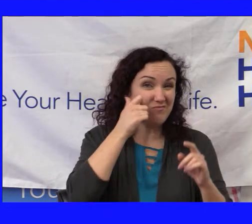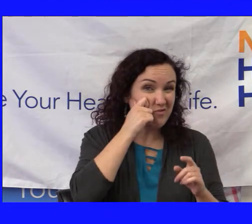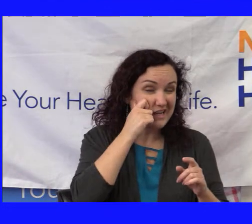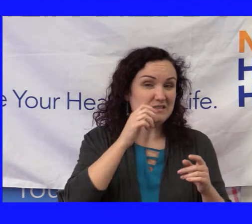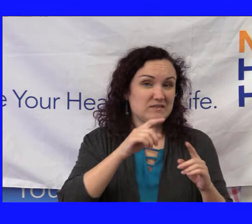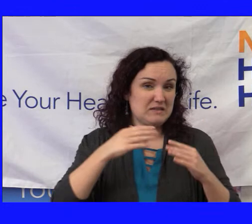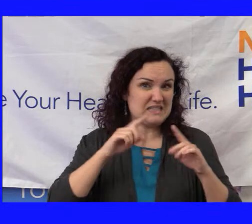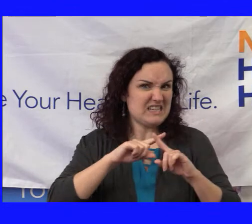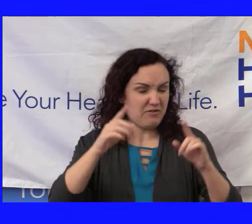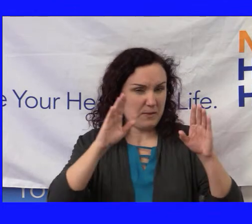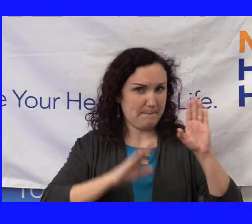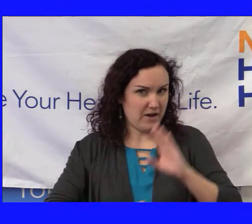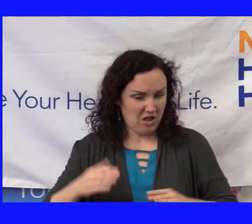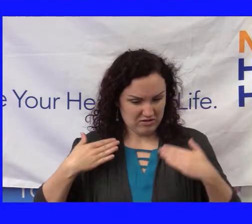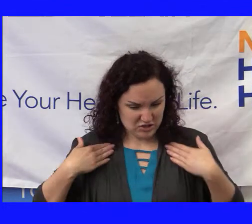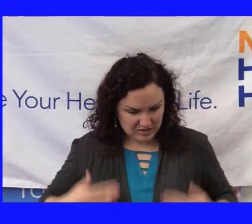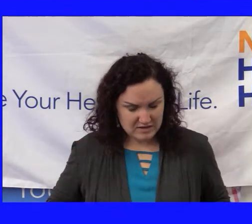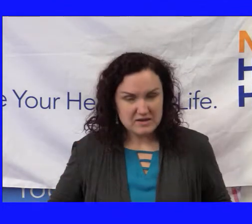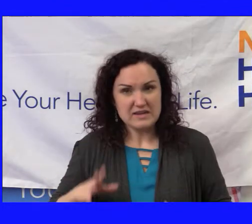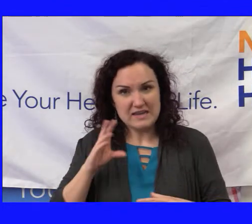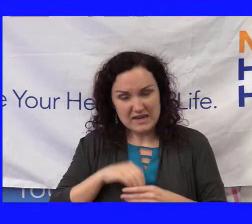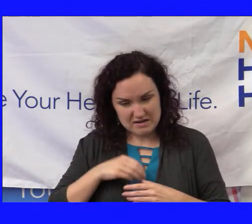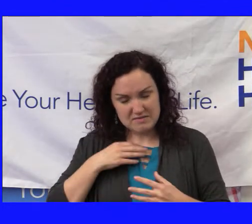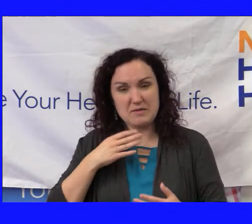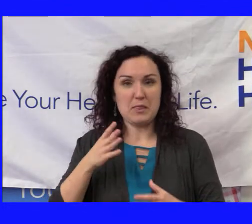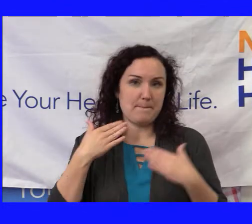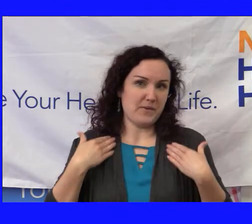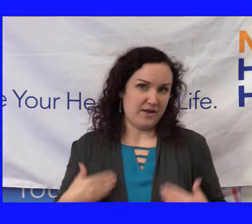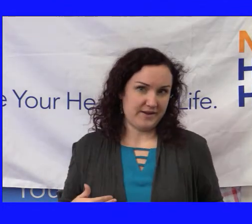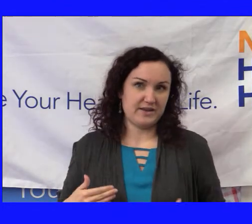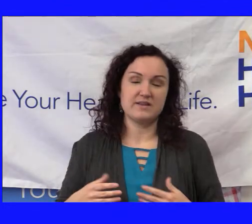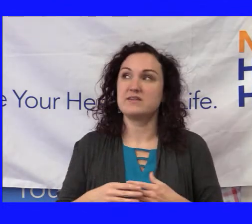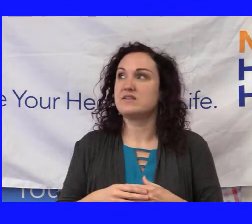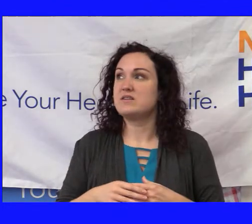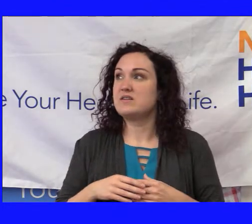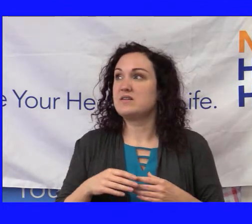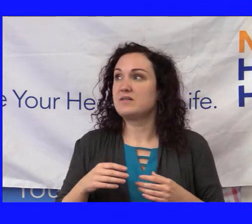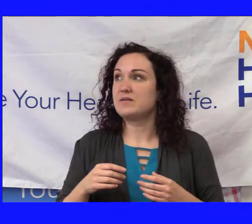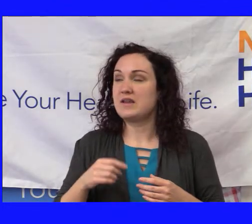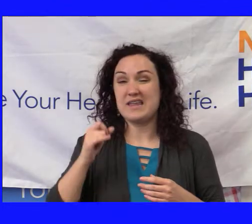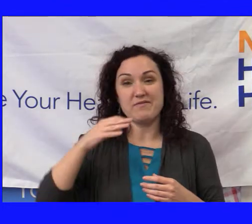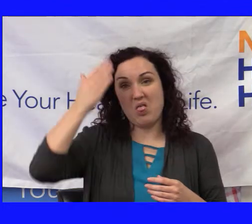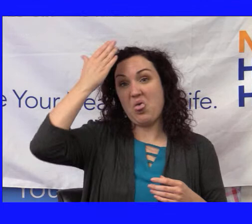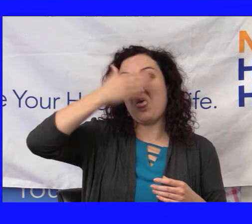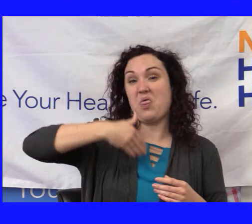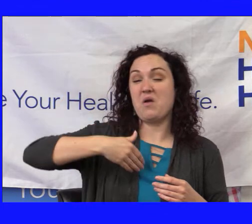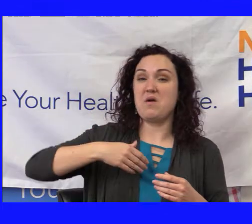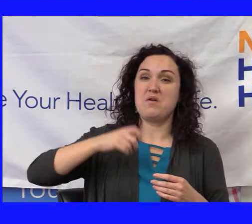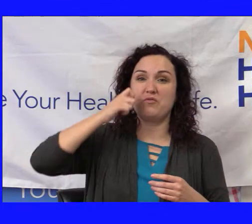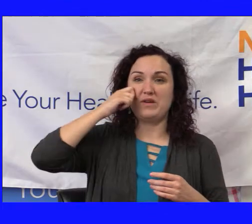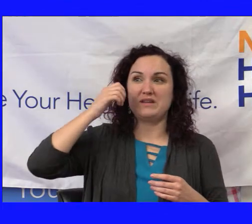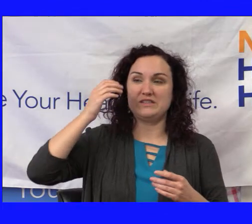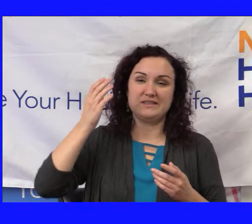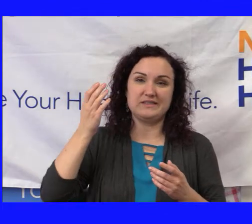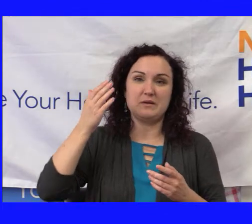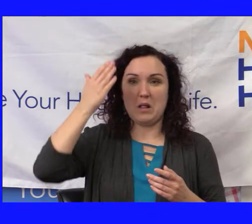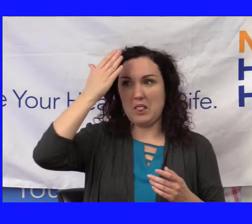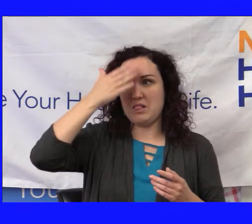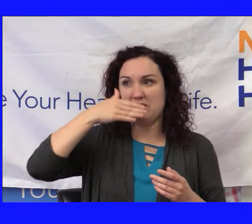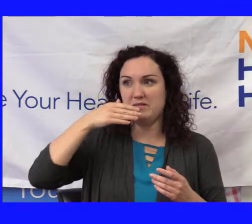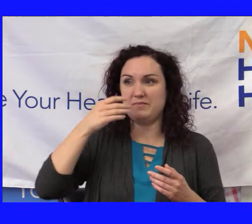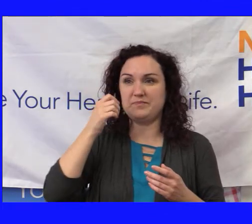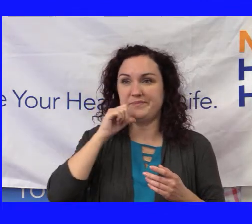scale at a universal level was inappropriate and caused more harm than good. So we will continue to look at, unfortunately,